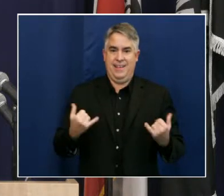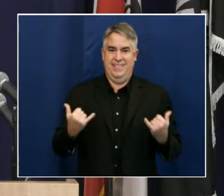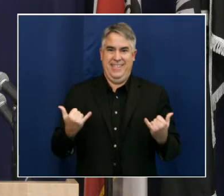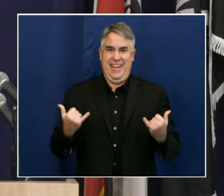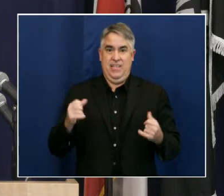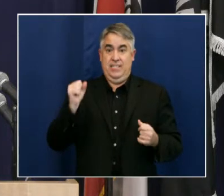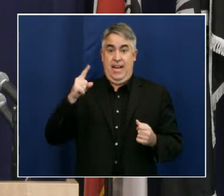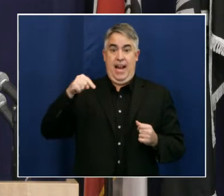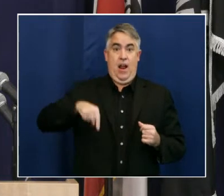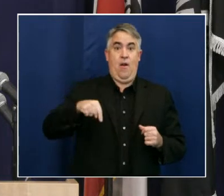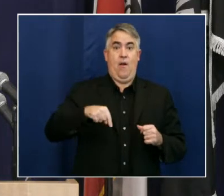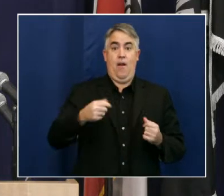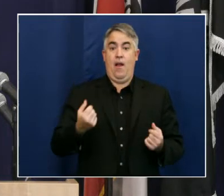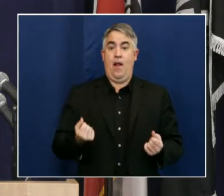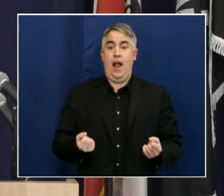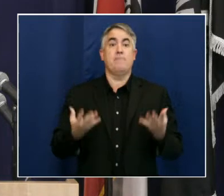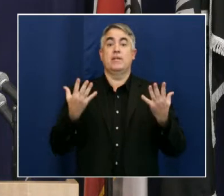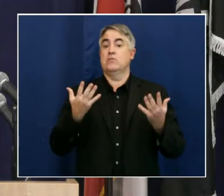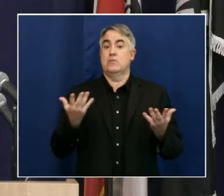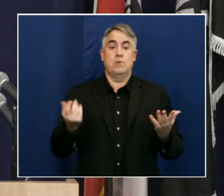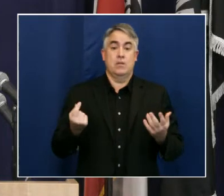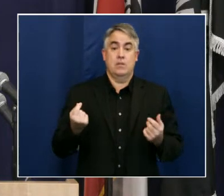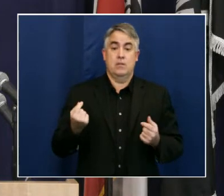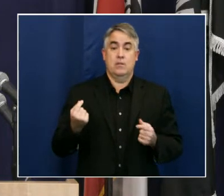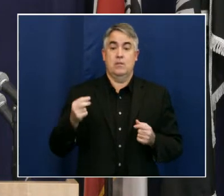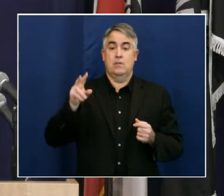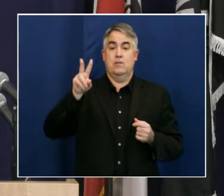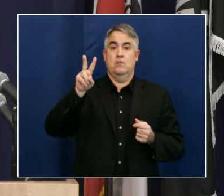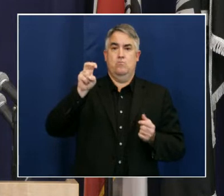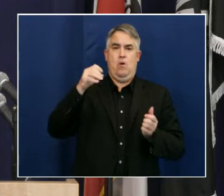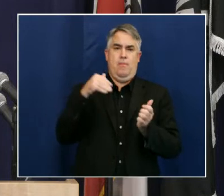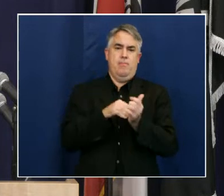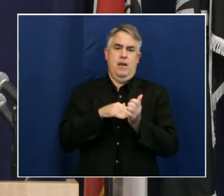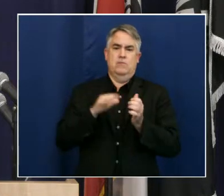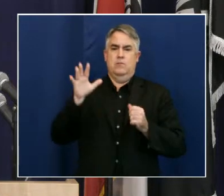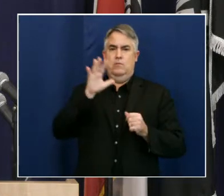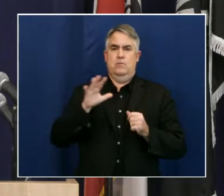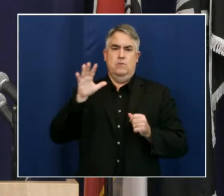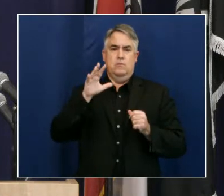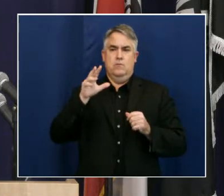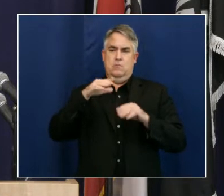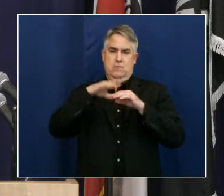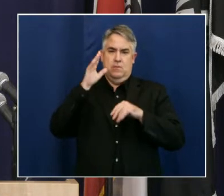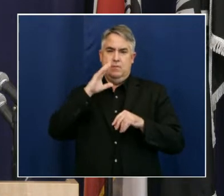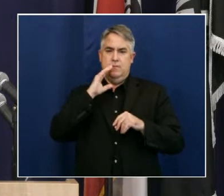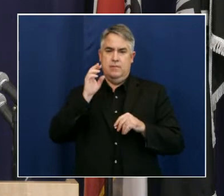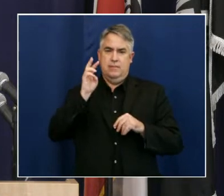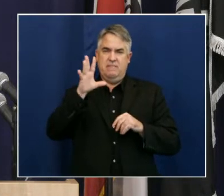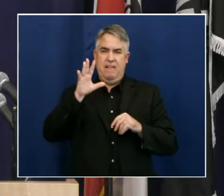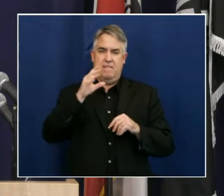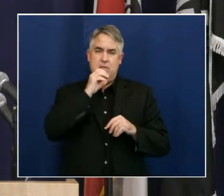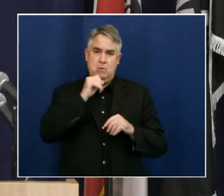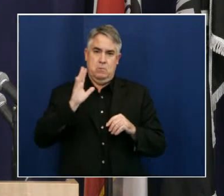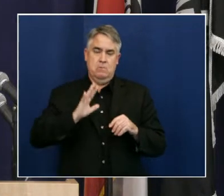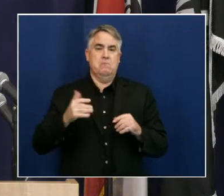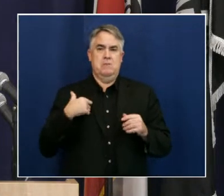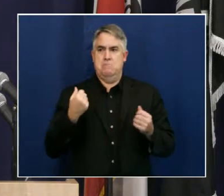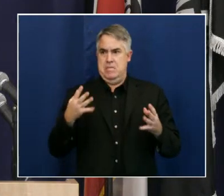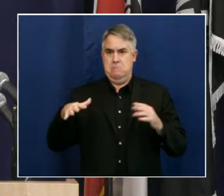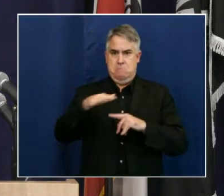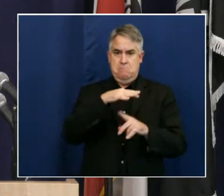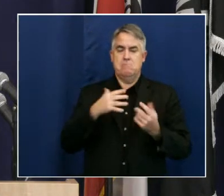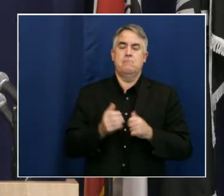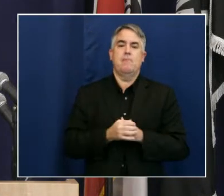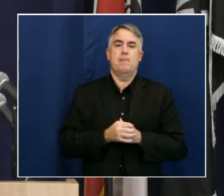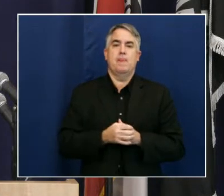County is just north of 200,000, and we'll show that in the dashboard in a minute. But the number of San Diegans who are in